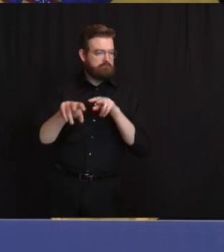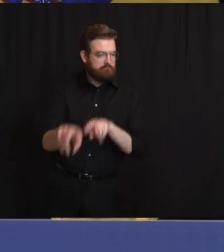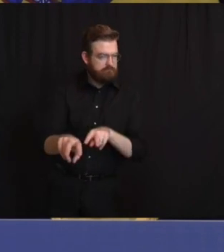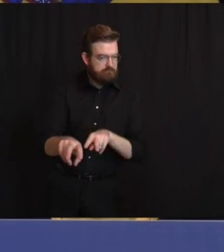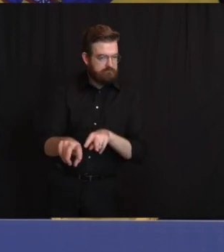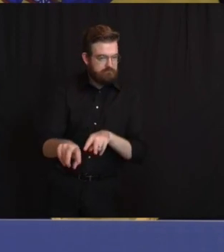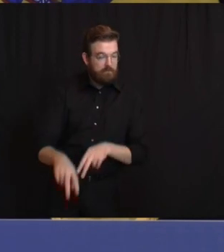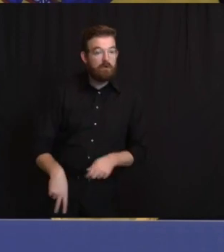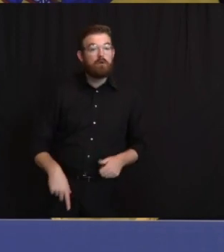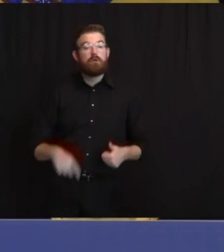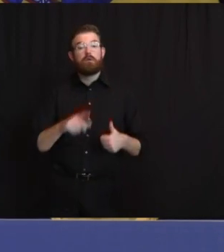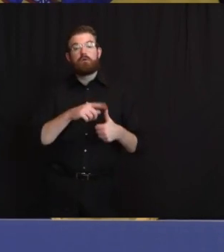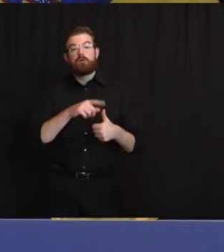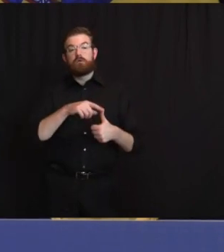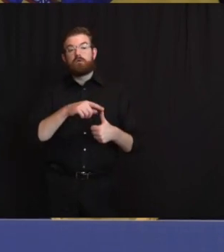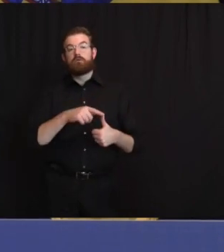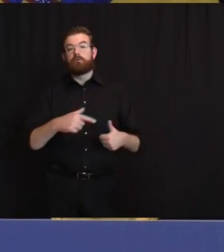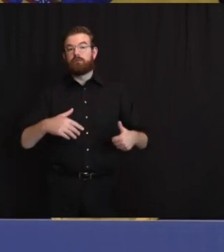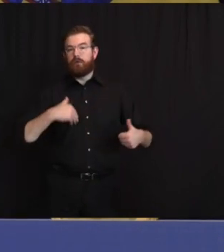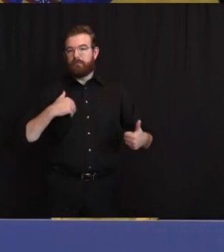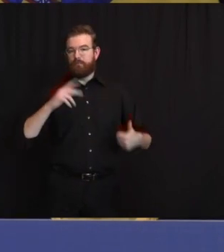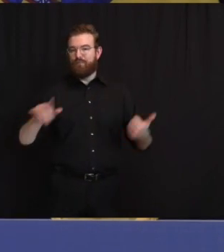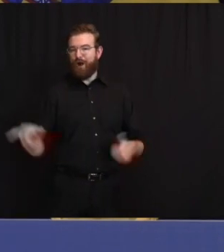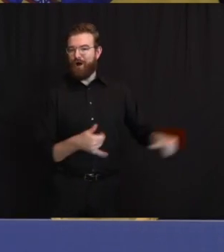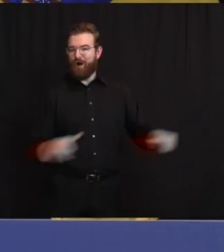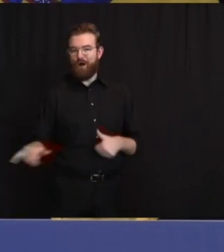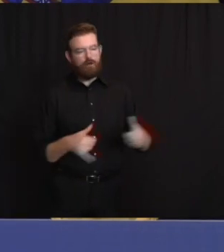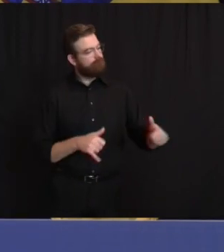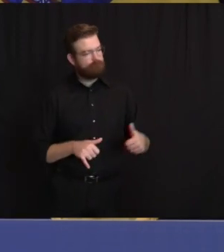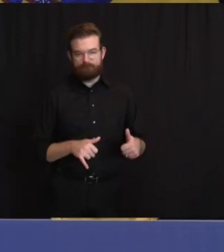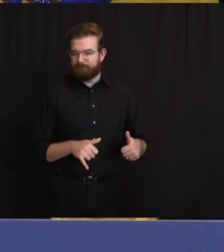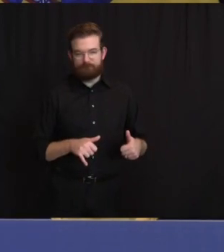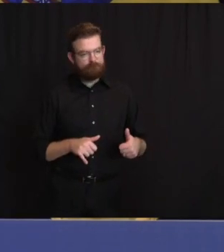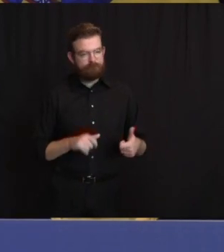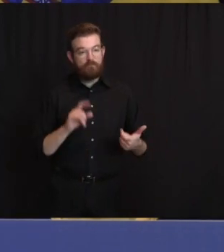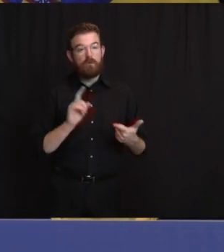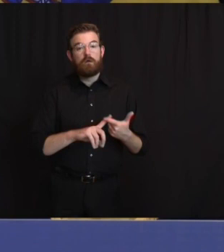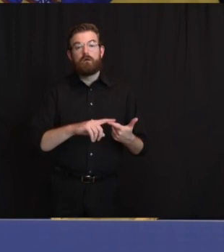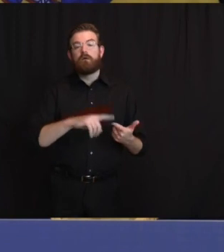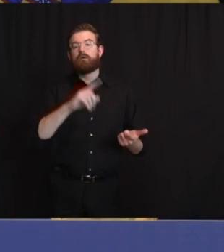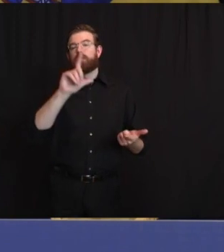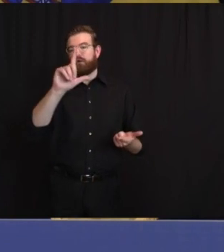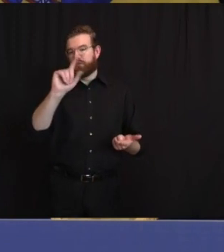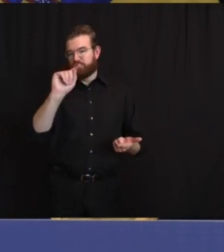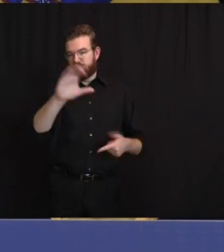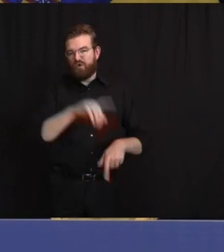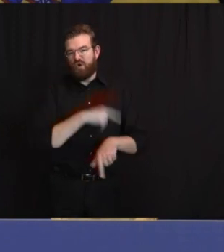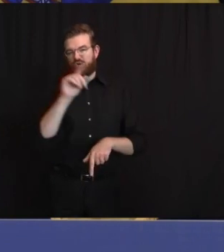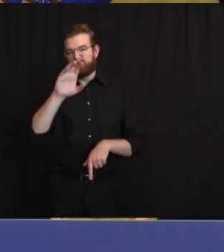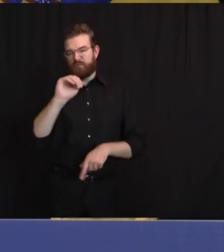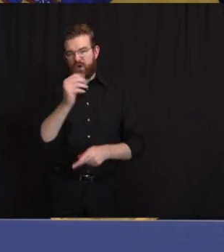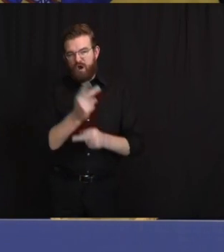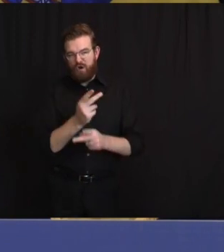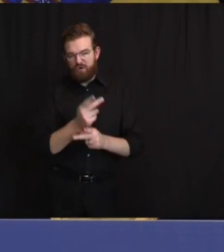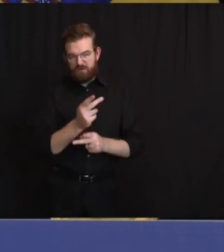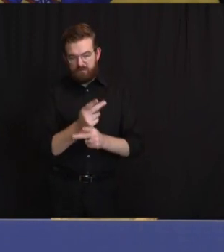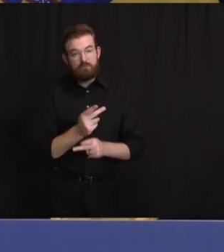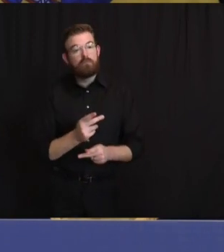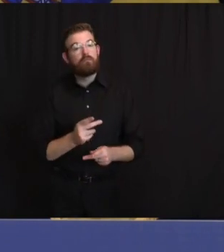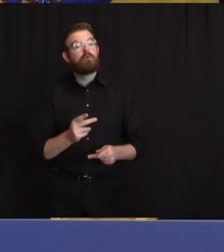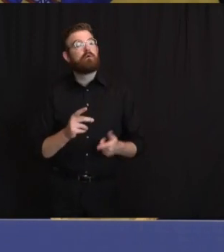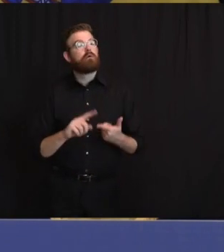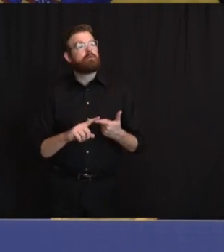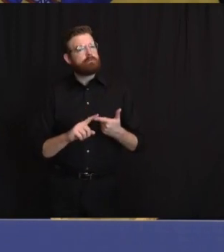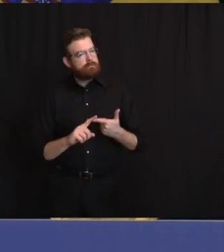Indoor, young persons having parties. Secondly, long-term care is not off the radar screen by any means, notwithstanding